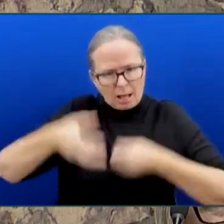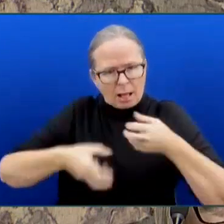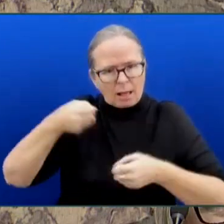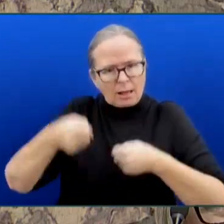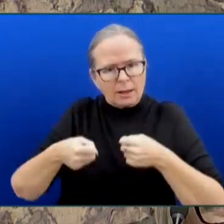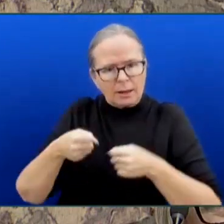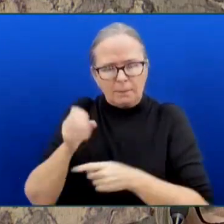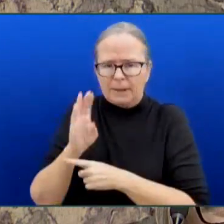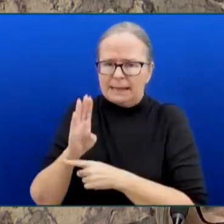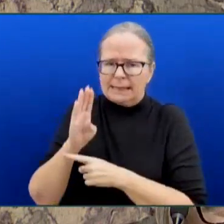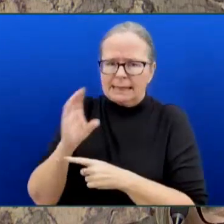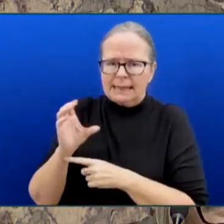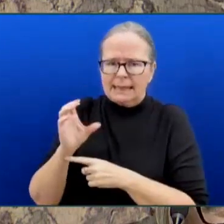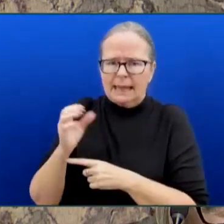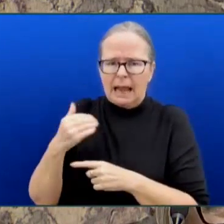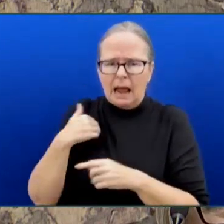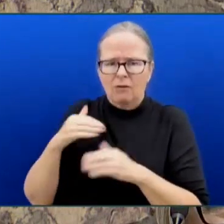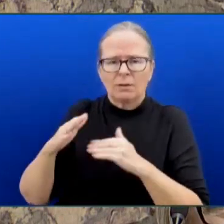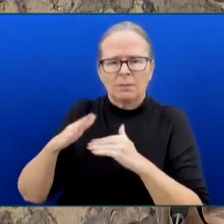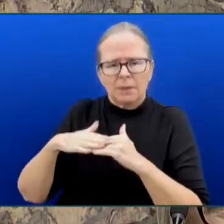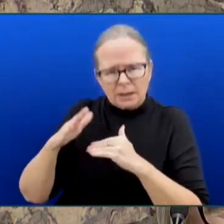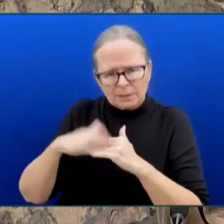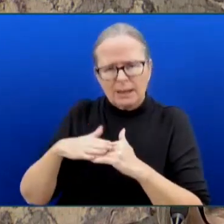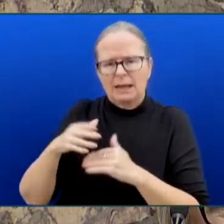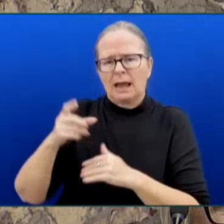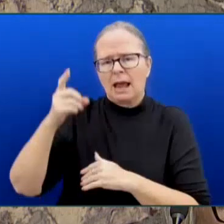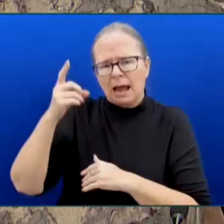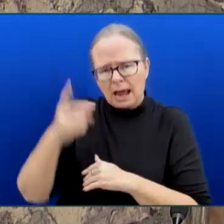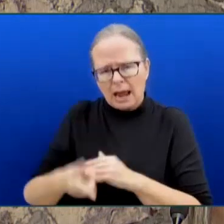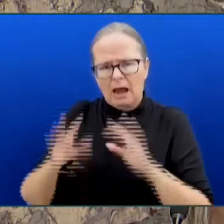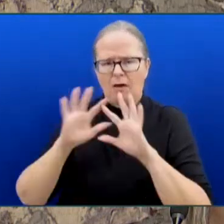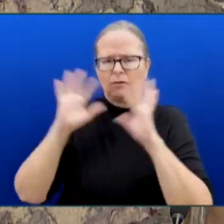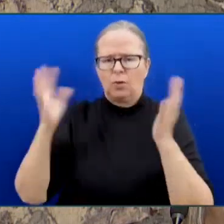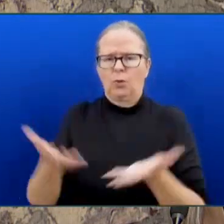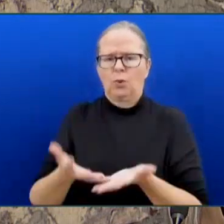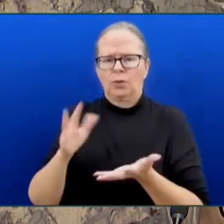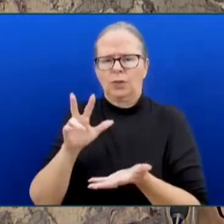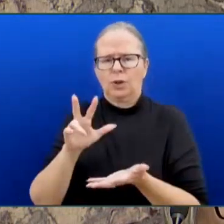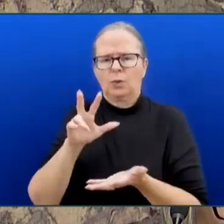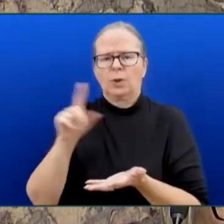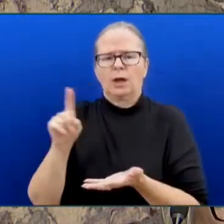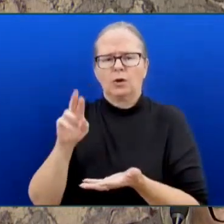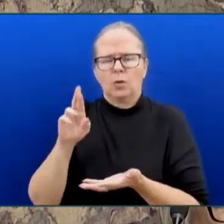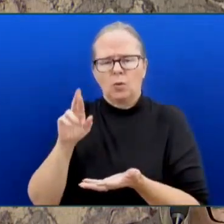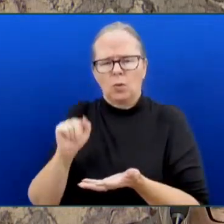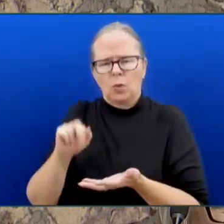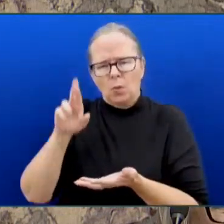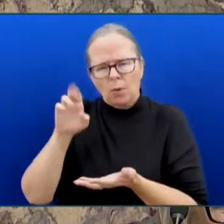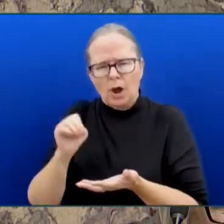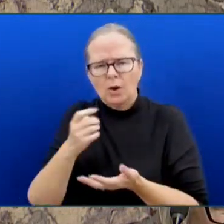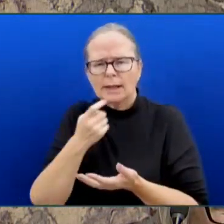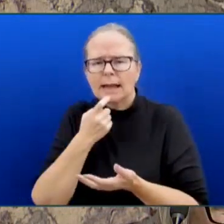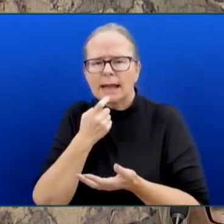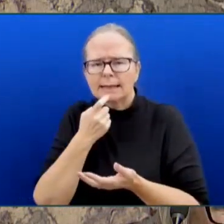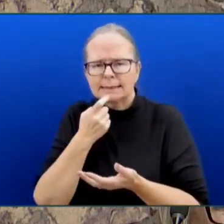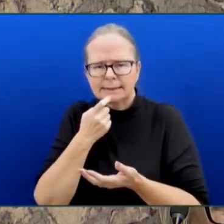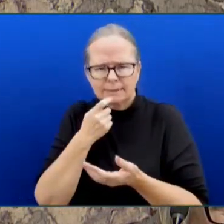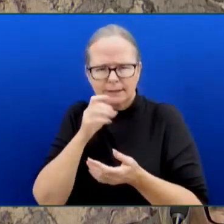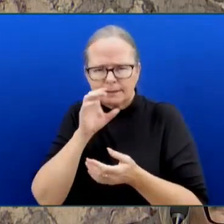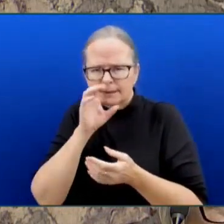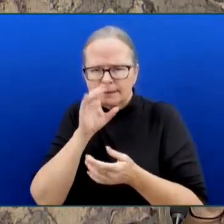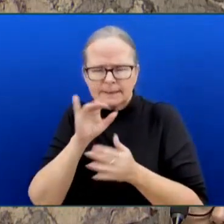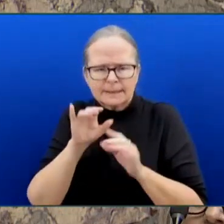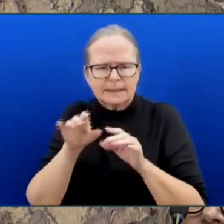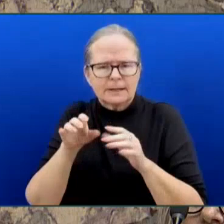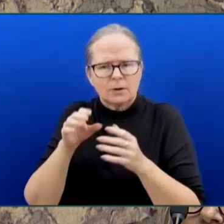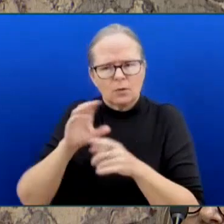them out of the ground. BC was once regarded as the world's mining headquarters, But now we're just a shell of our former self with no